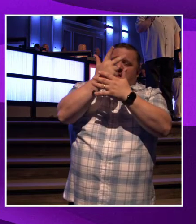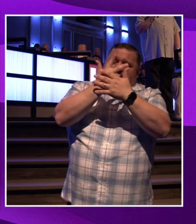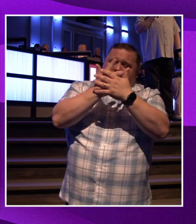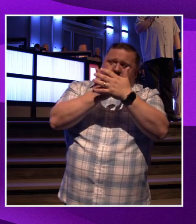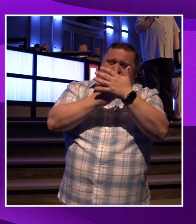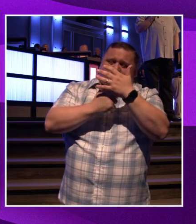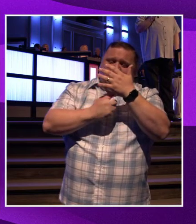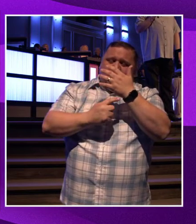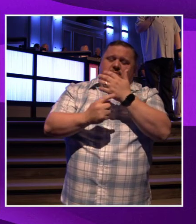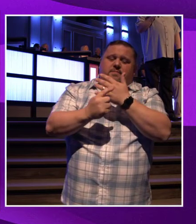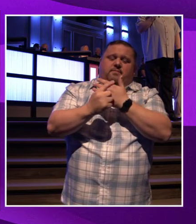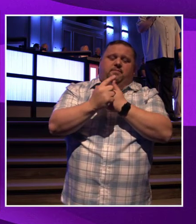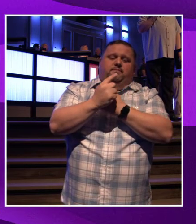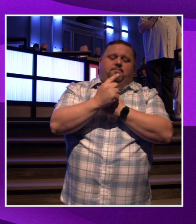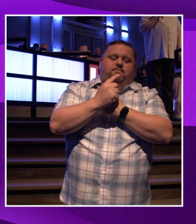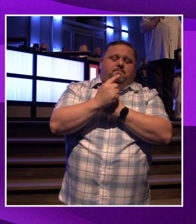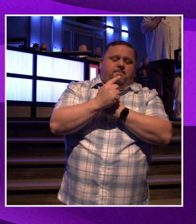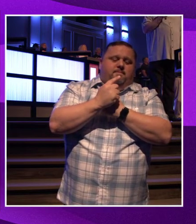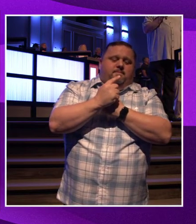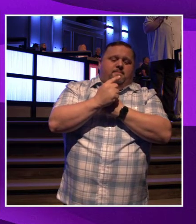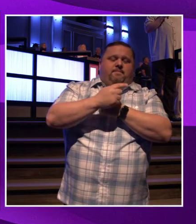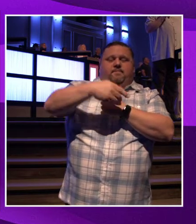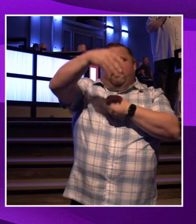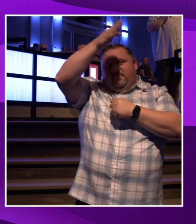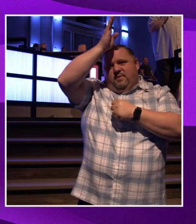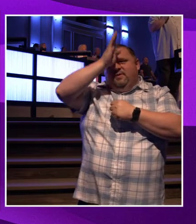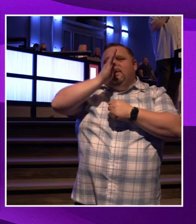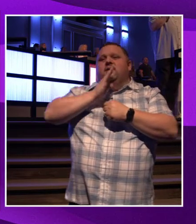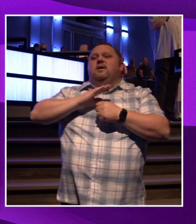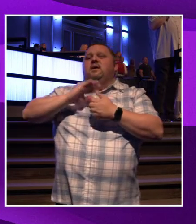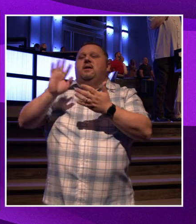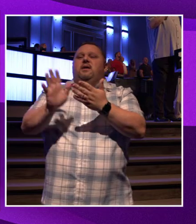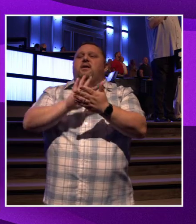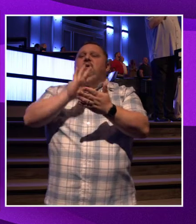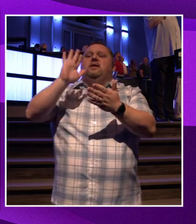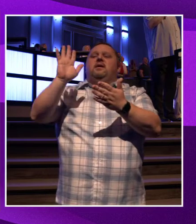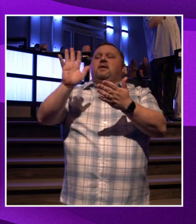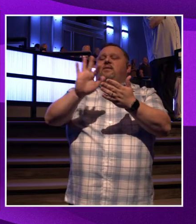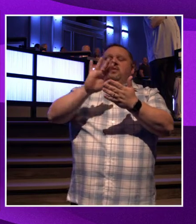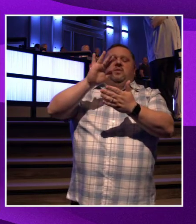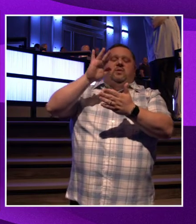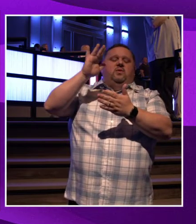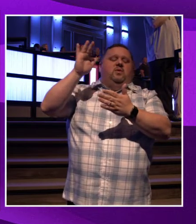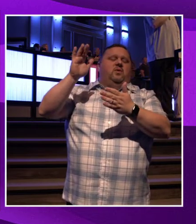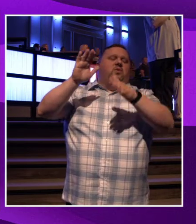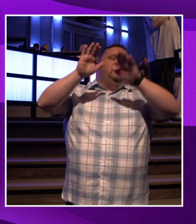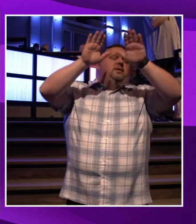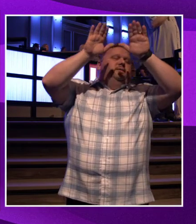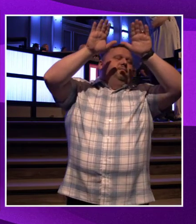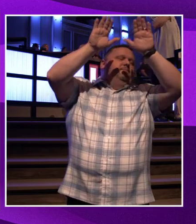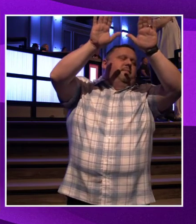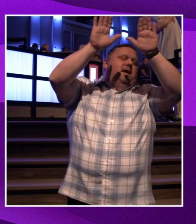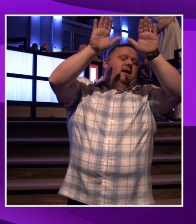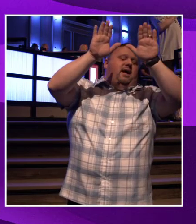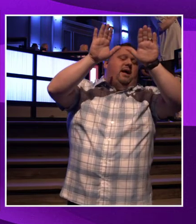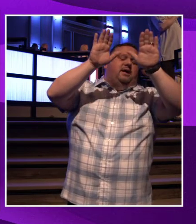Spirit, three in one. God of glory,